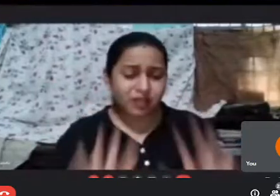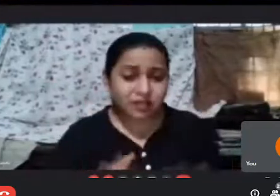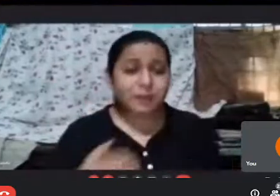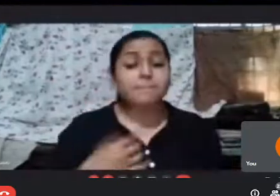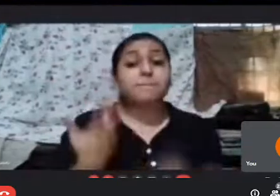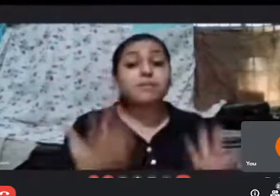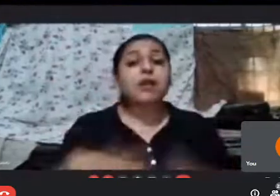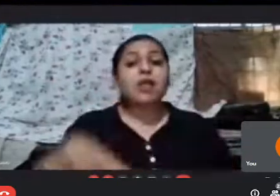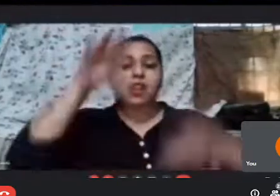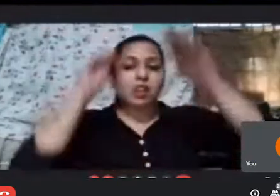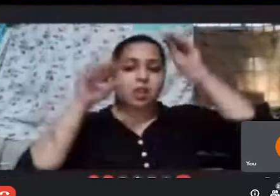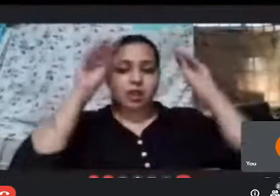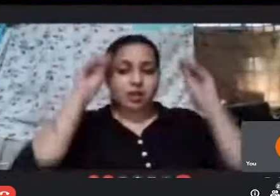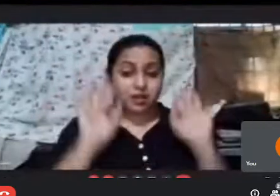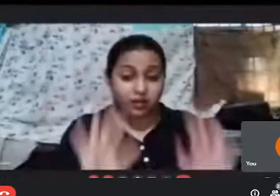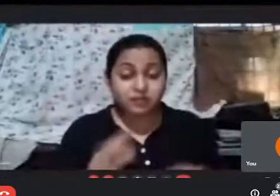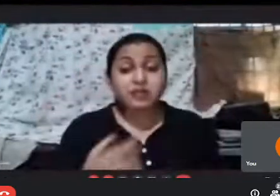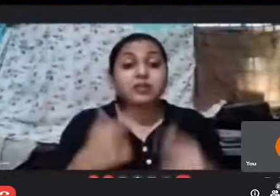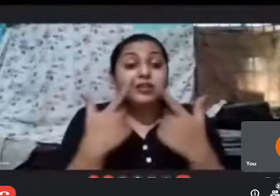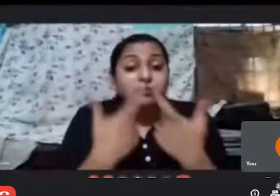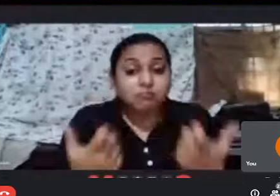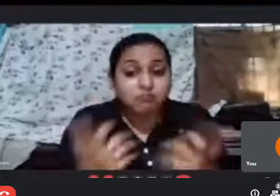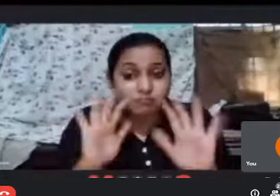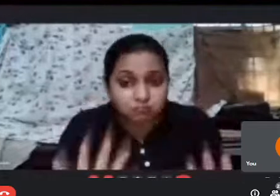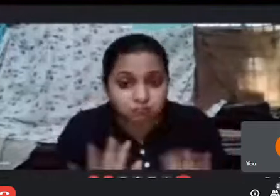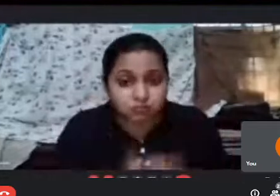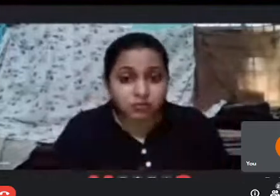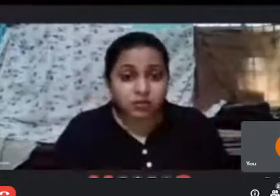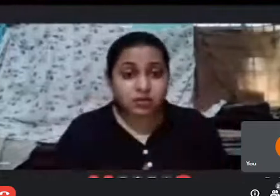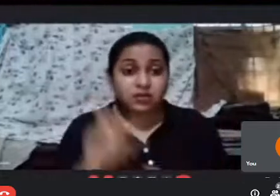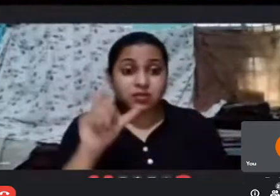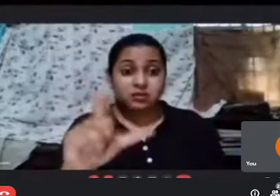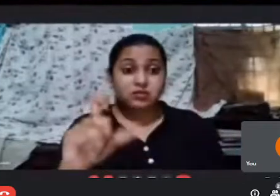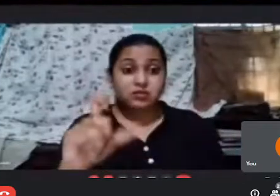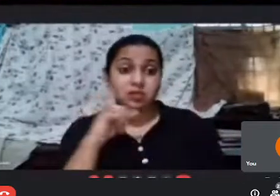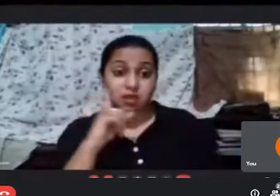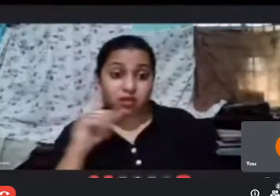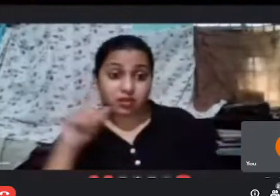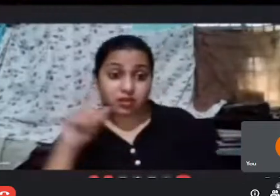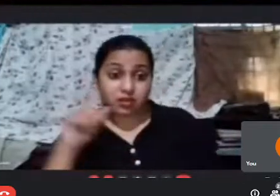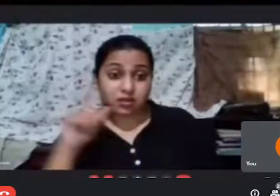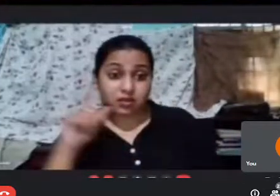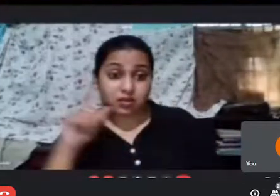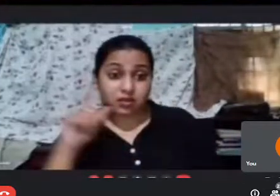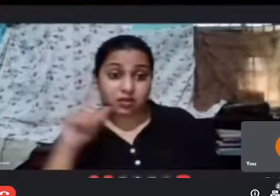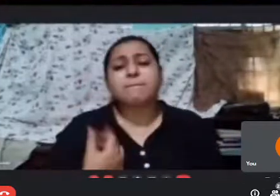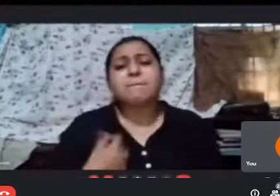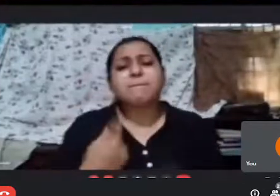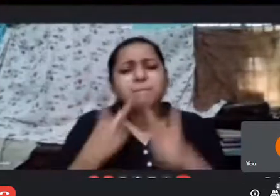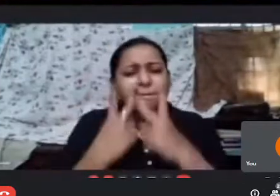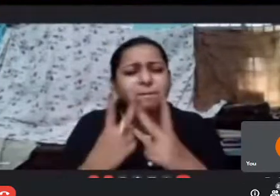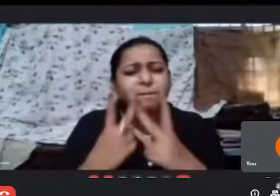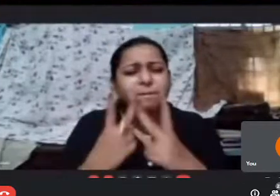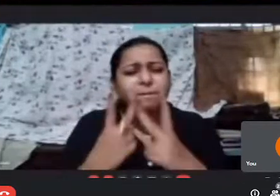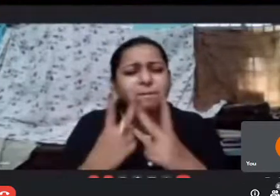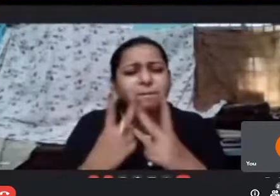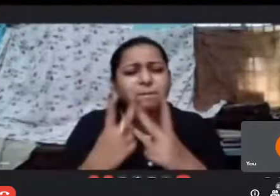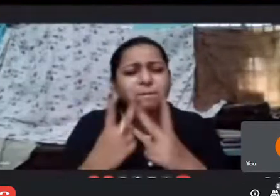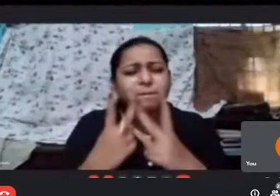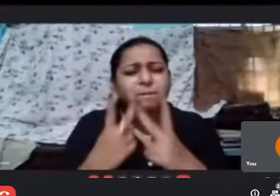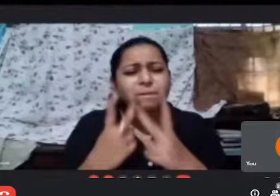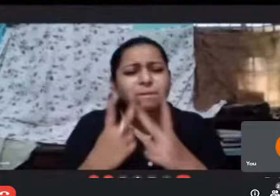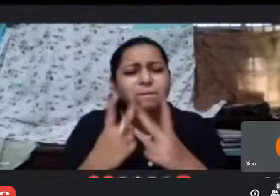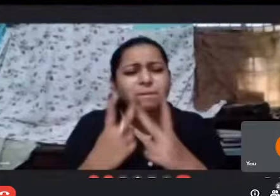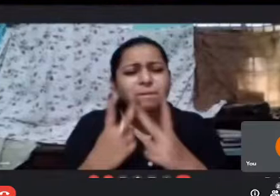linguistic traditions. CIL Mysore for the last 52 years is engaged in the promotion of all